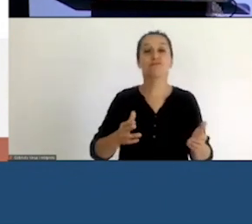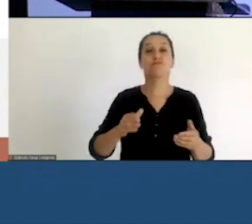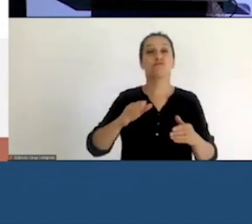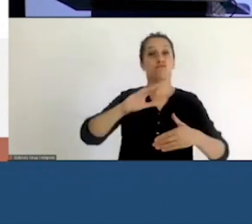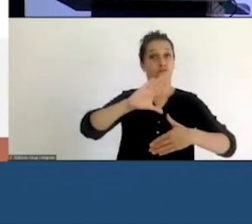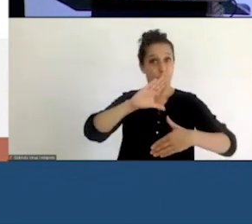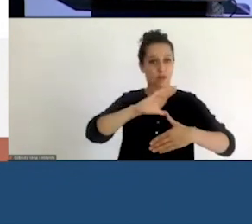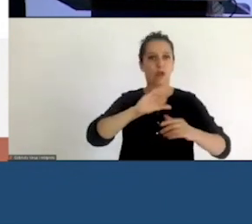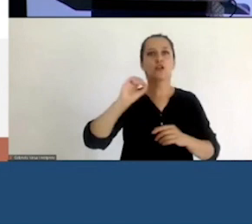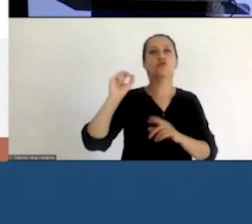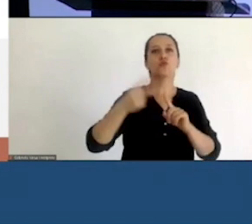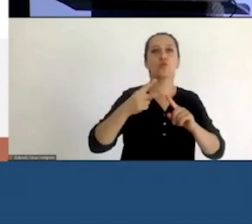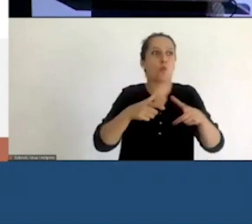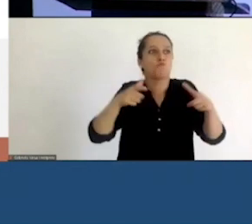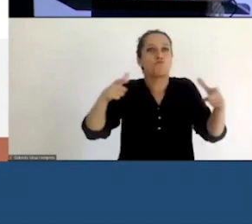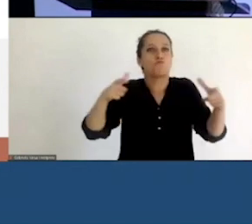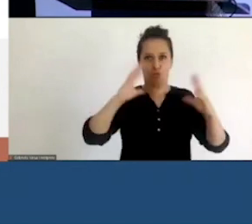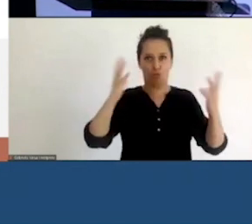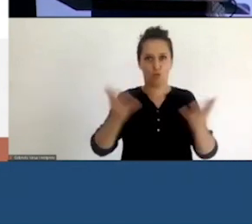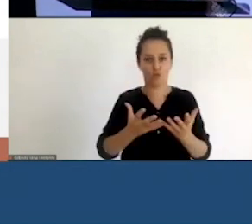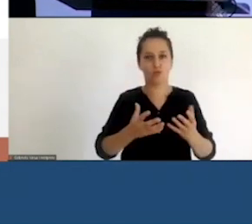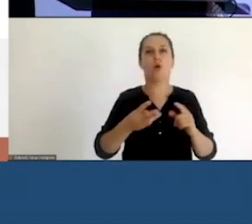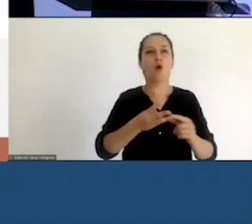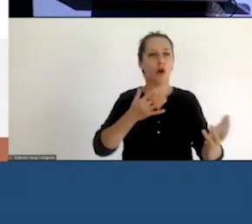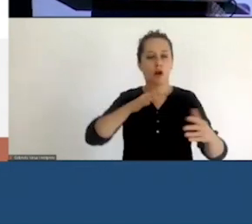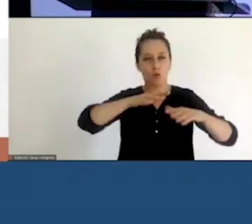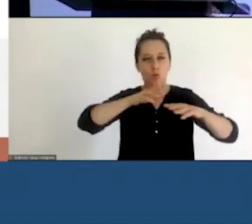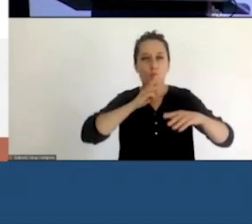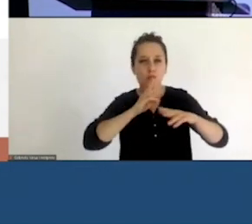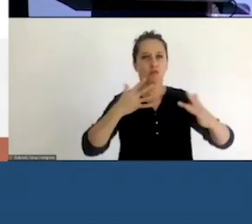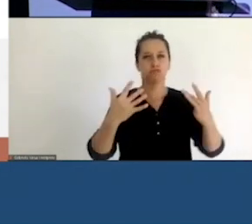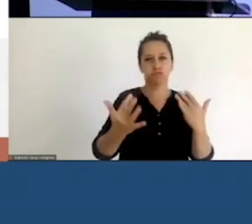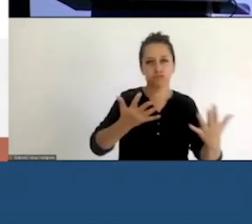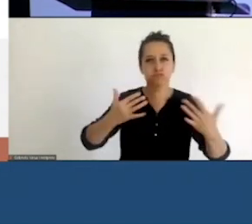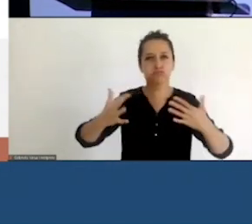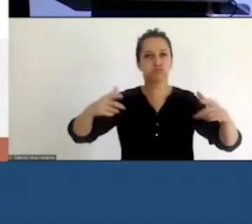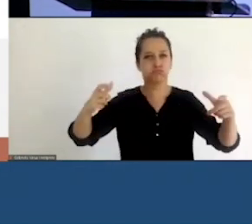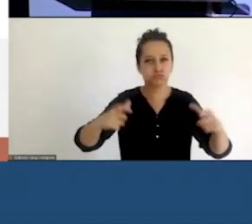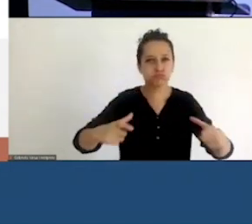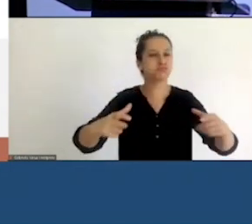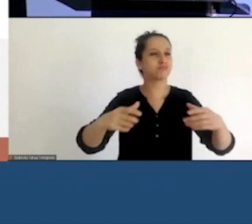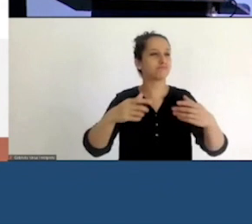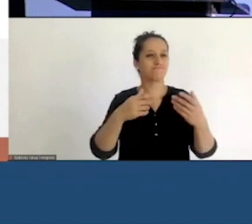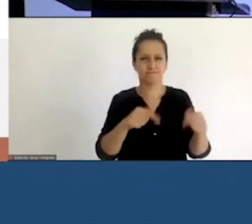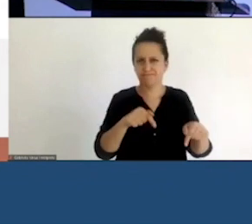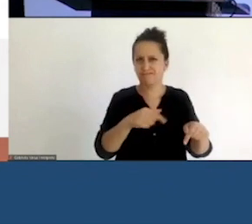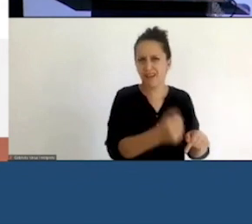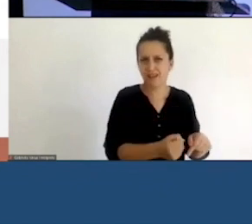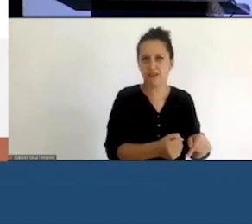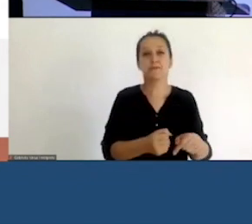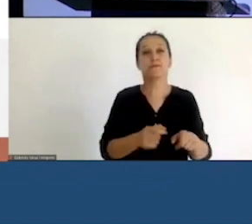reef system, which is the largest, second largest in the world, and a fourth of the world's mangroves. We also the region with the highest number of